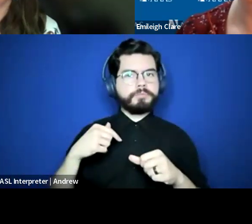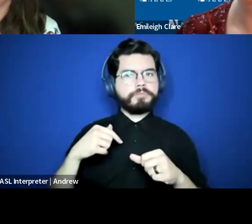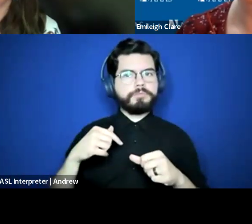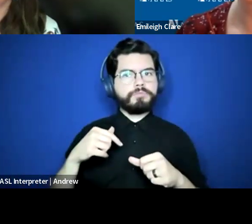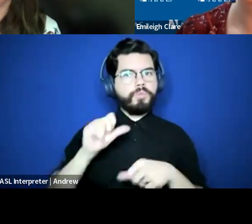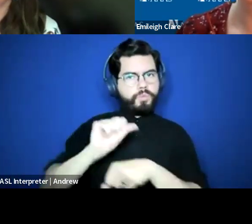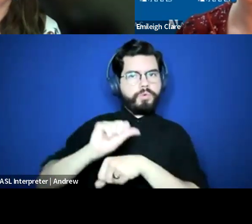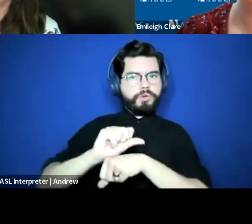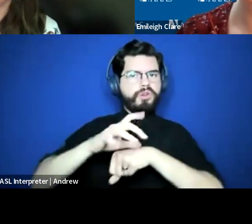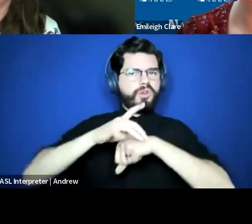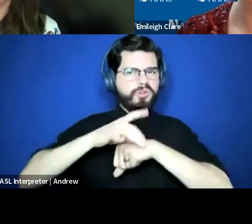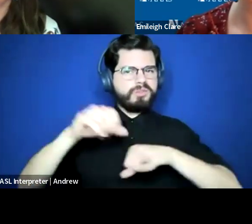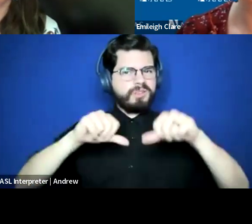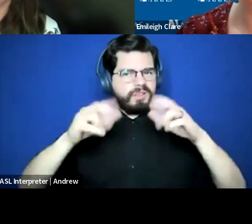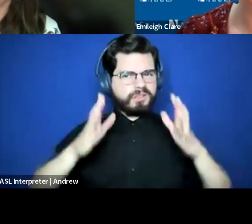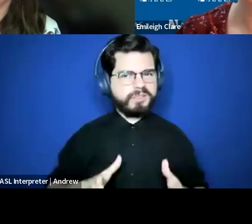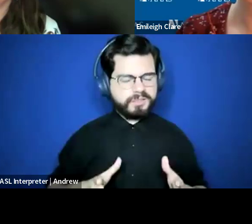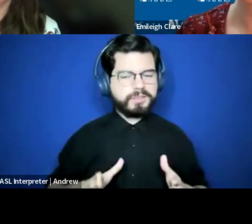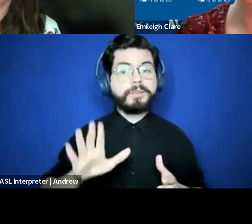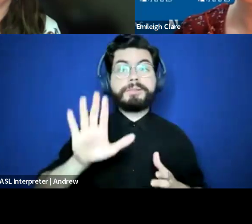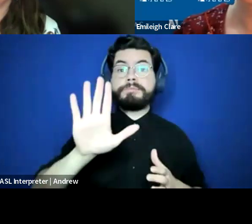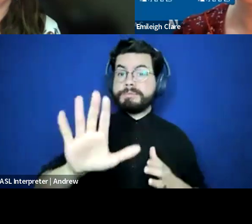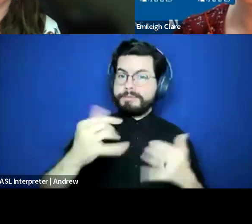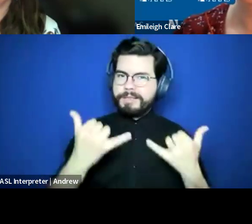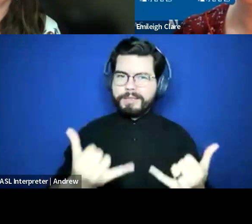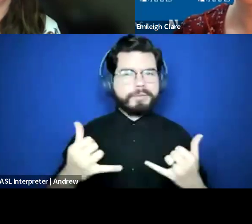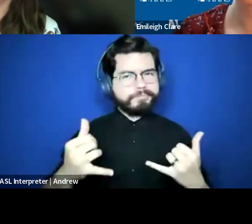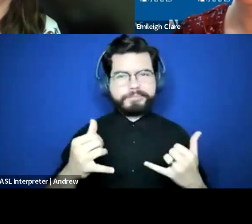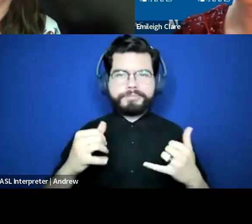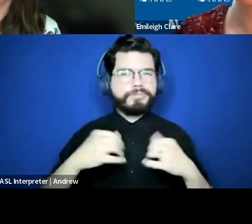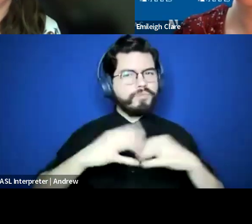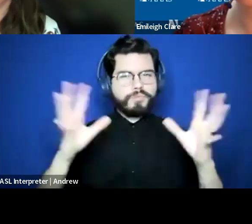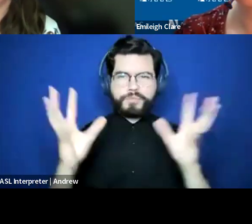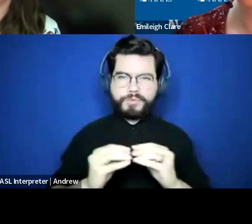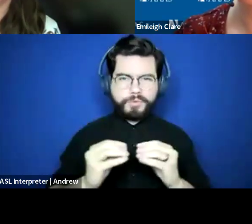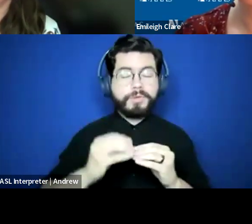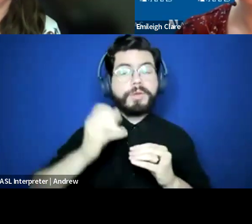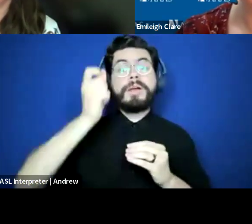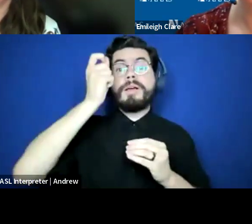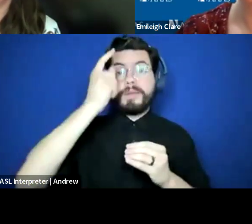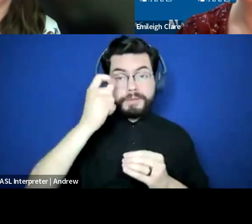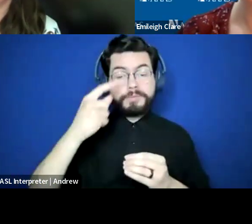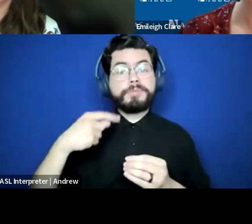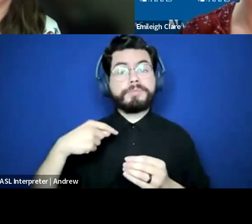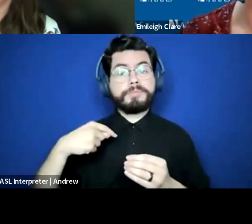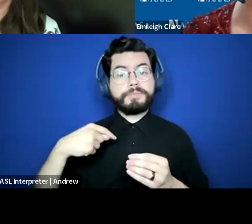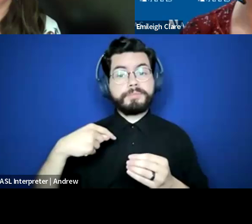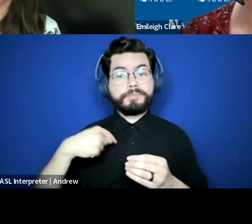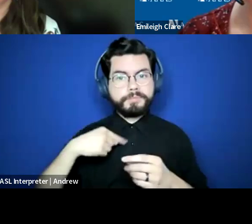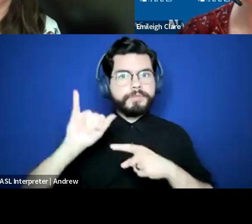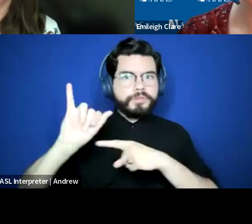took all that time to kind of evolve the connections and all the different places that I ended up interning and working